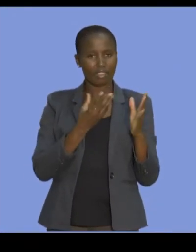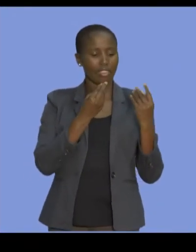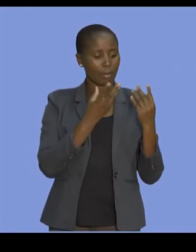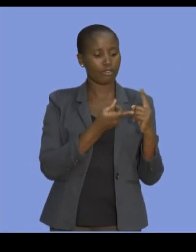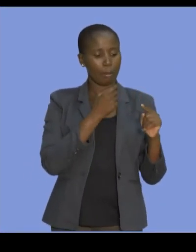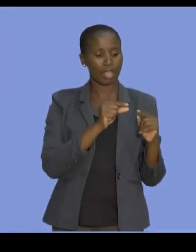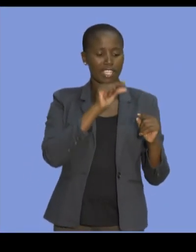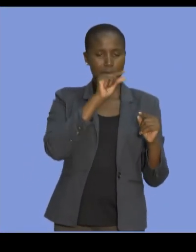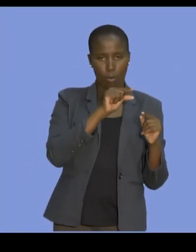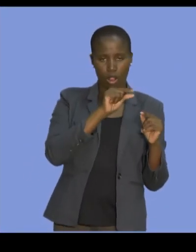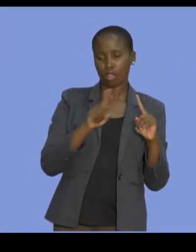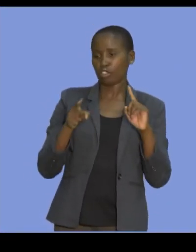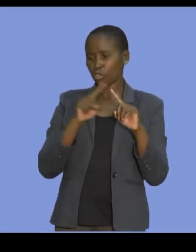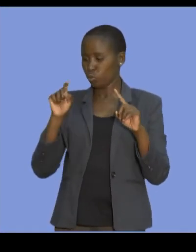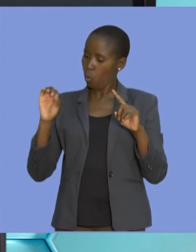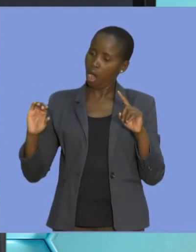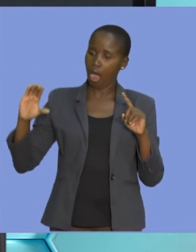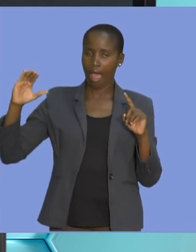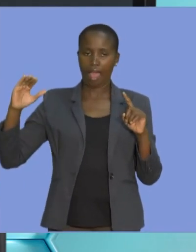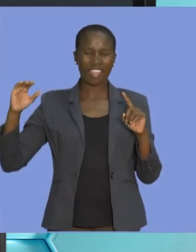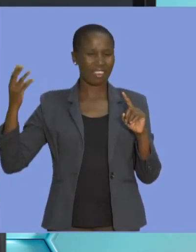range. Okay, so